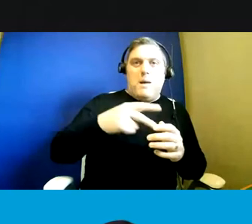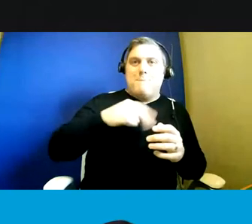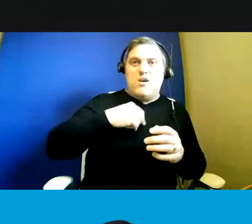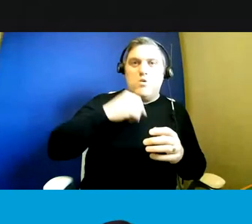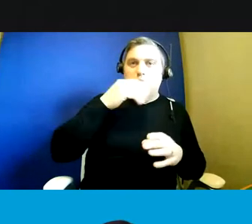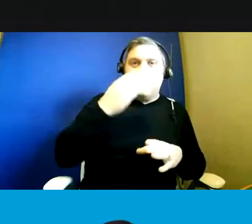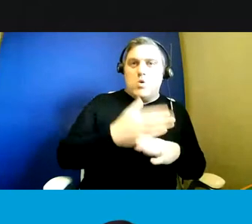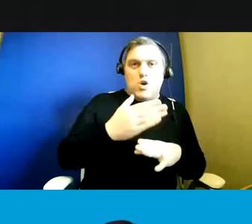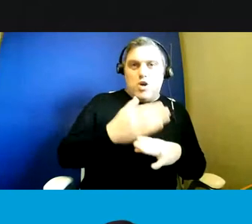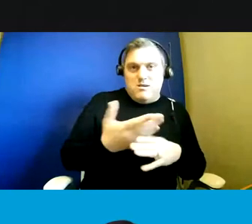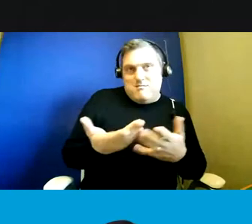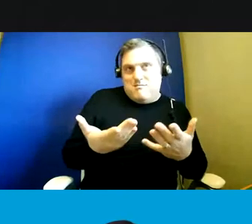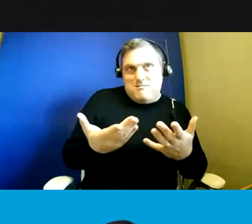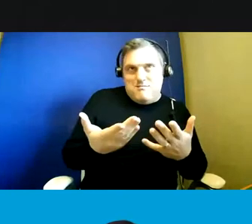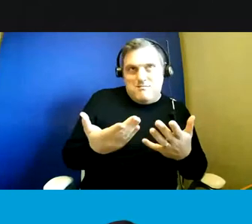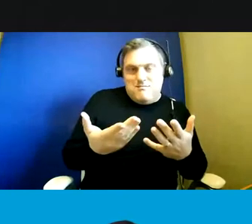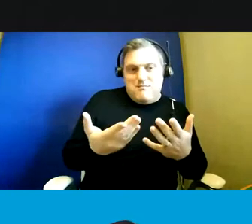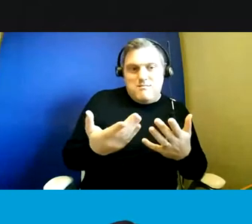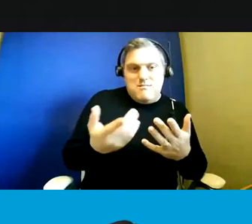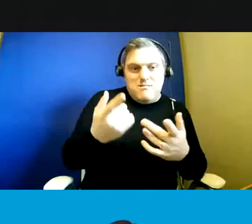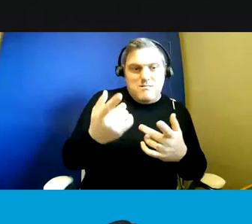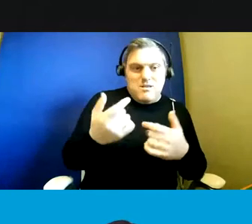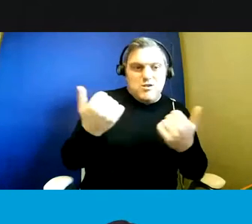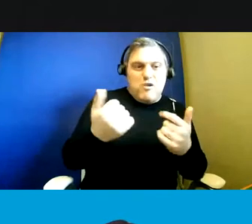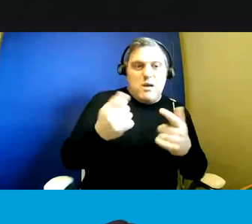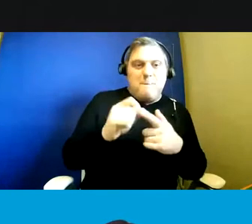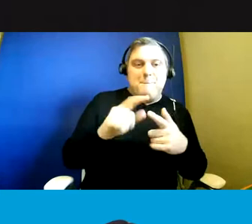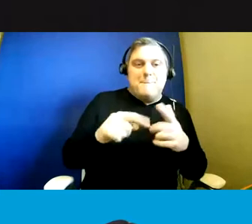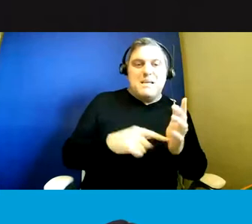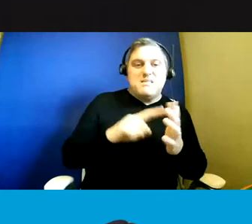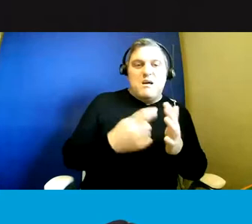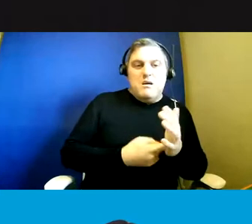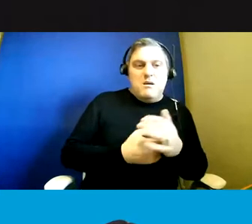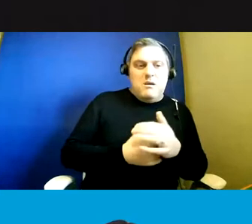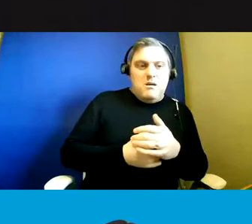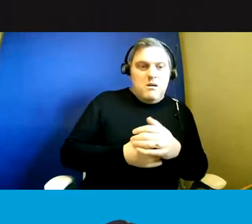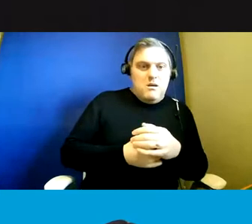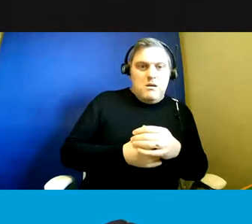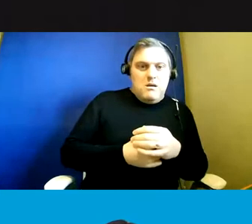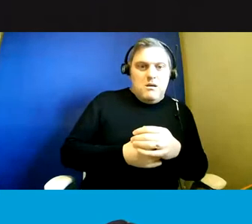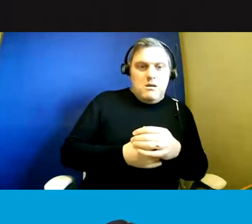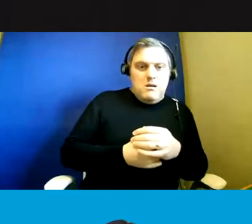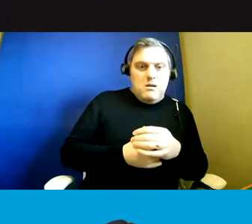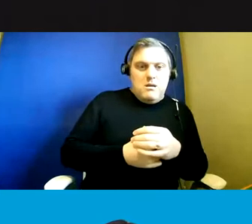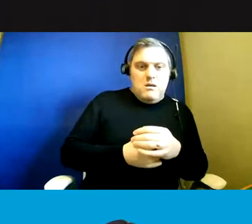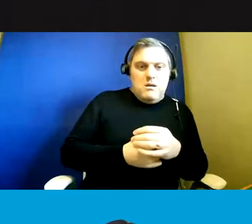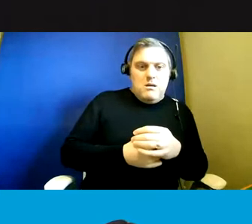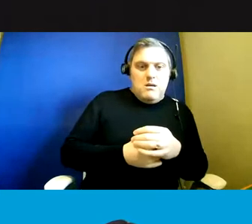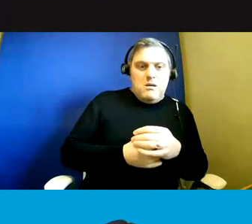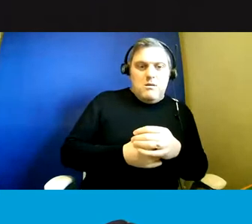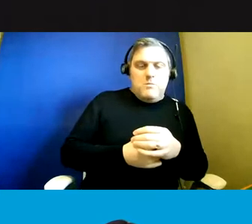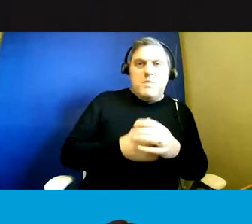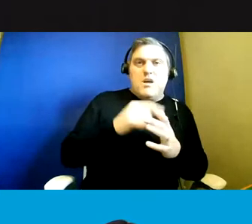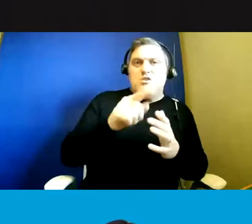for some reason, not working properly. It's all right, Peter. But yeah, okay. Thanks, Cursor, for that, because it's